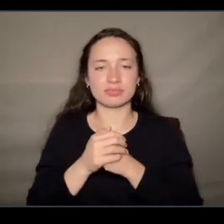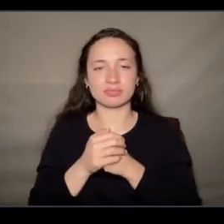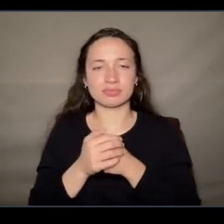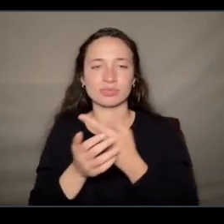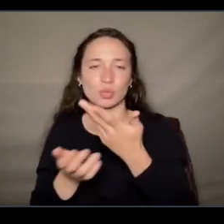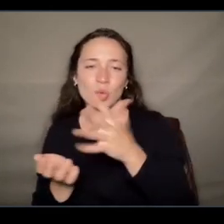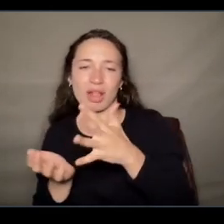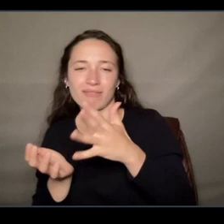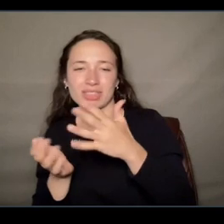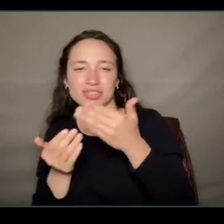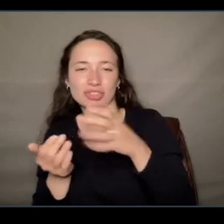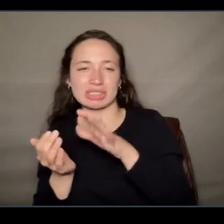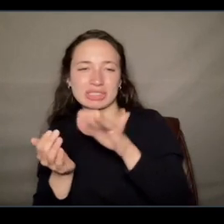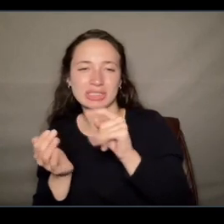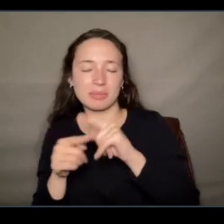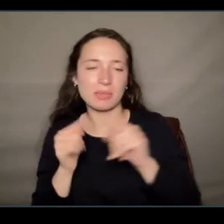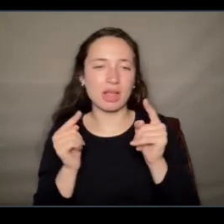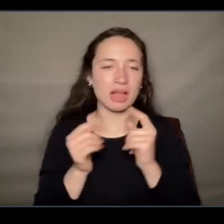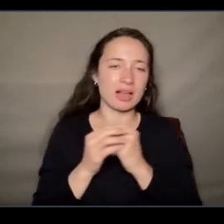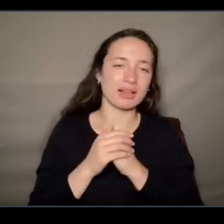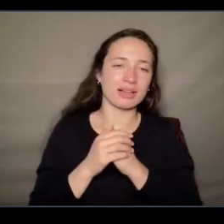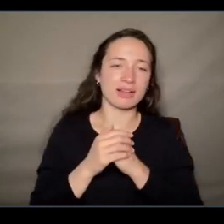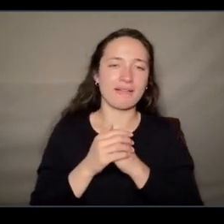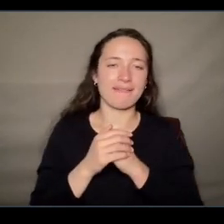of just did it, but...